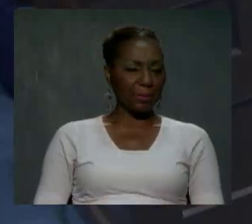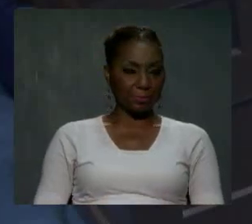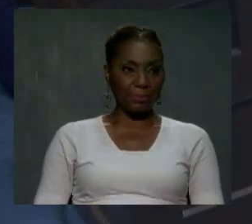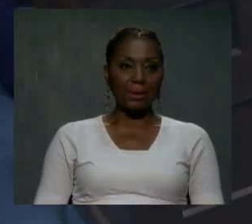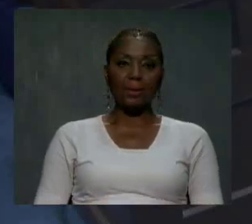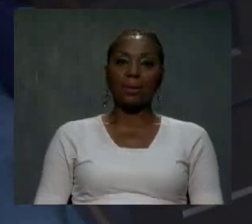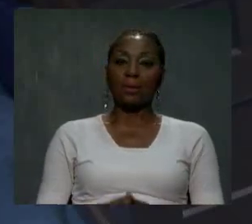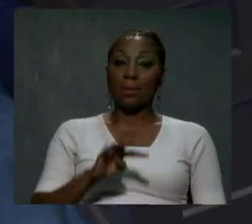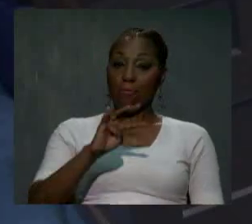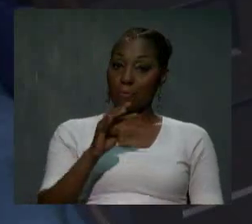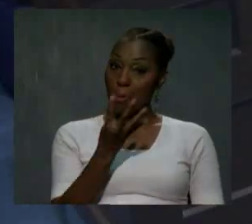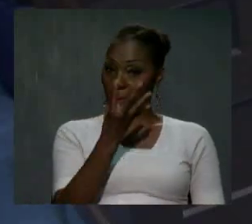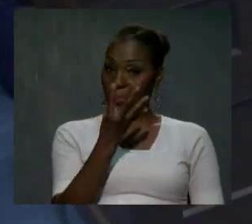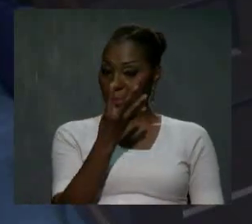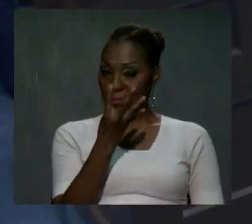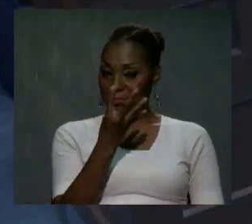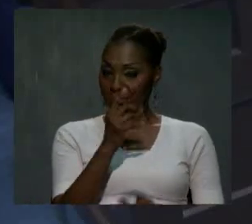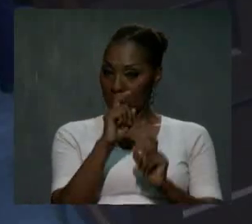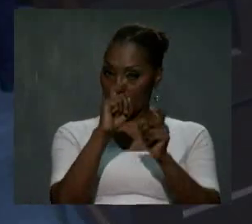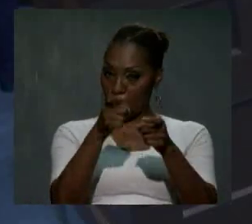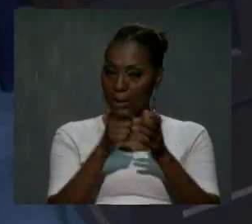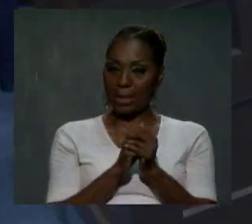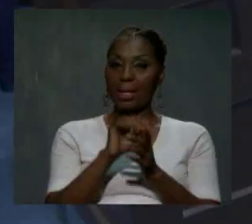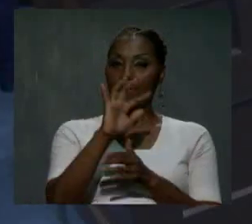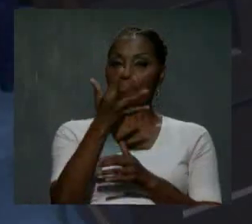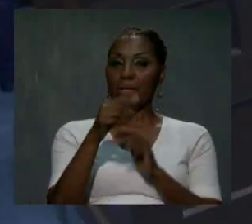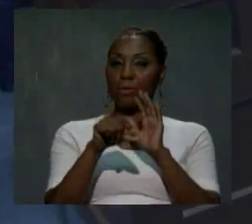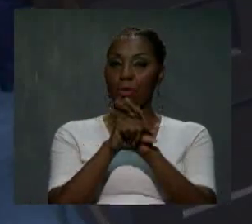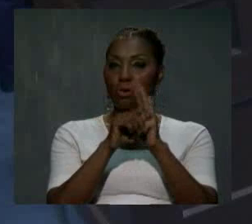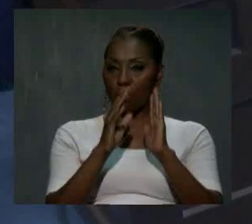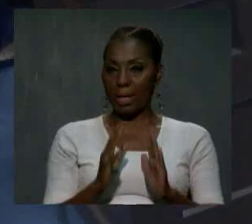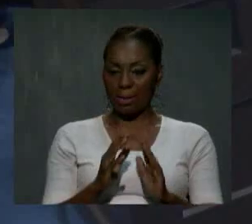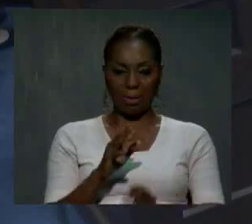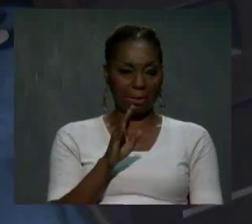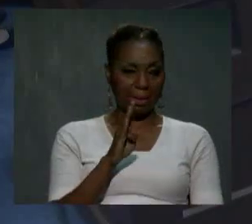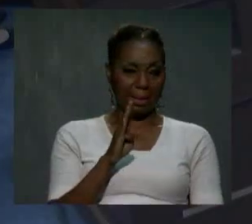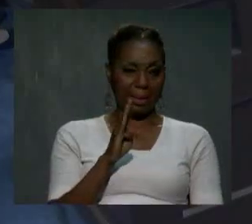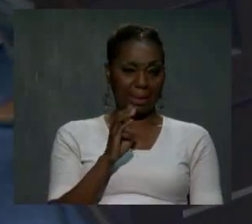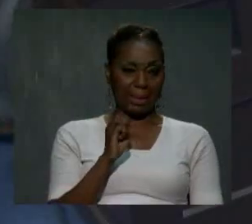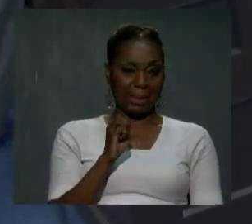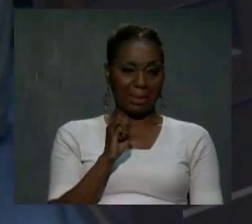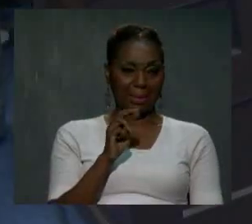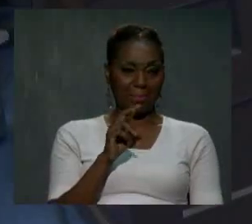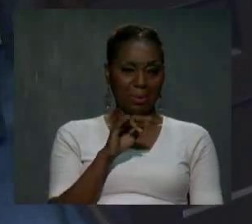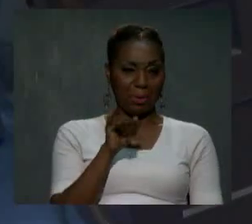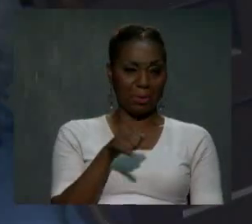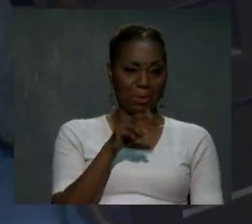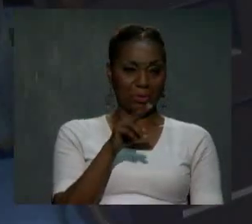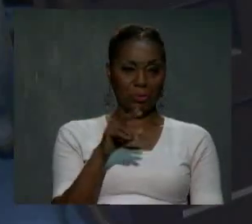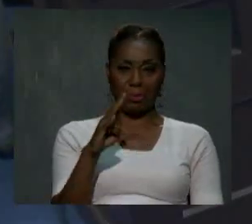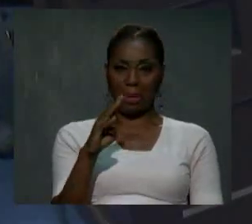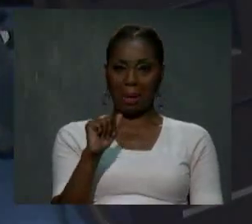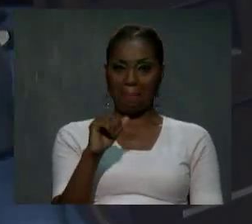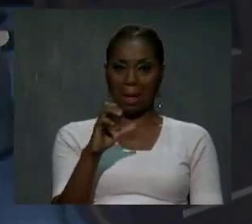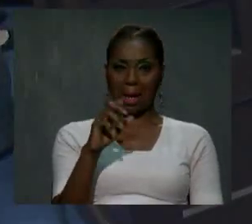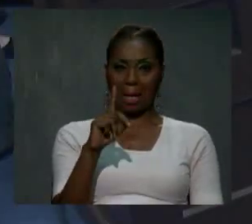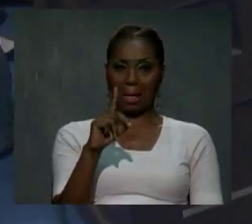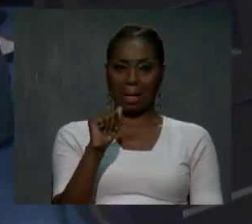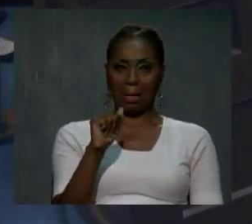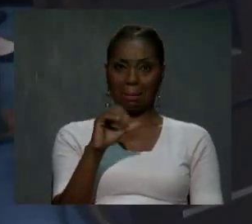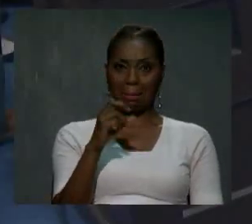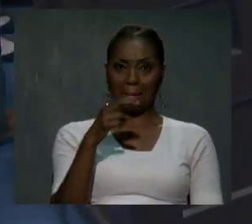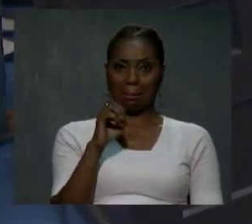Our fourth awardee is fifth grader Burju Karabakacek from Carver Elementary School.